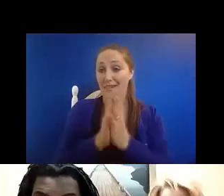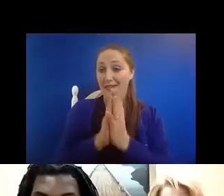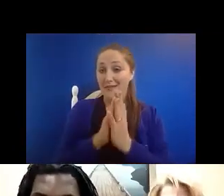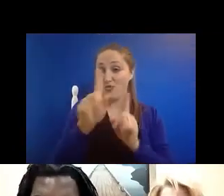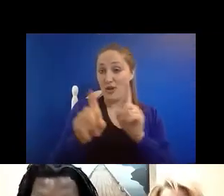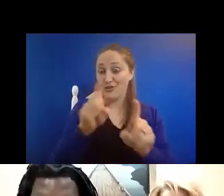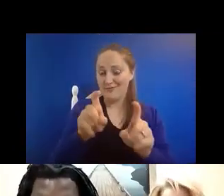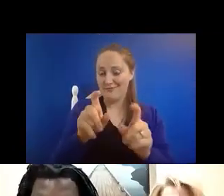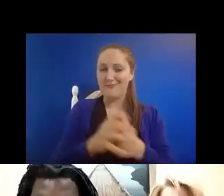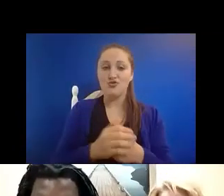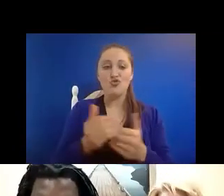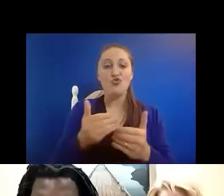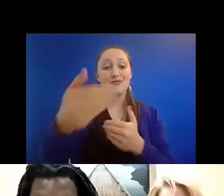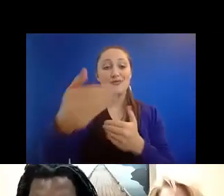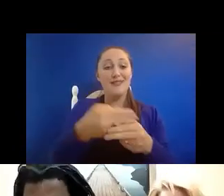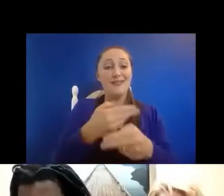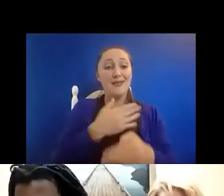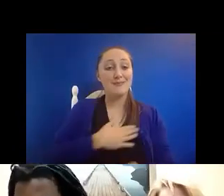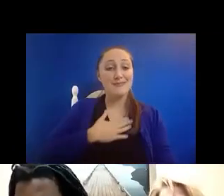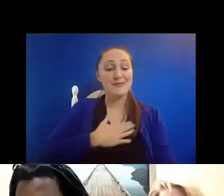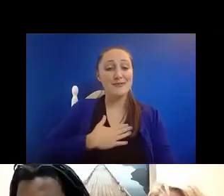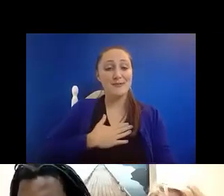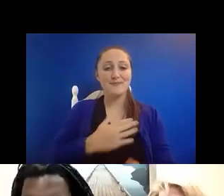next slide, please.